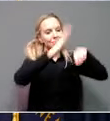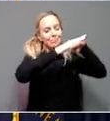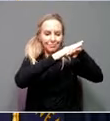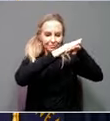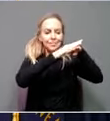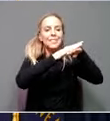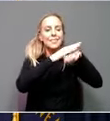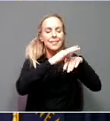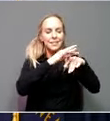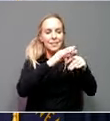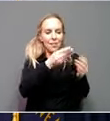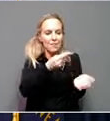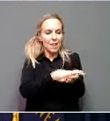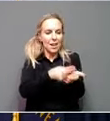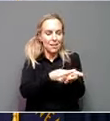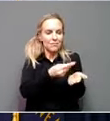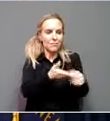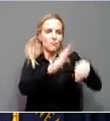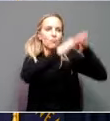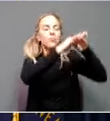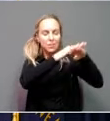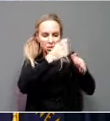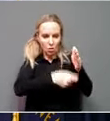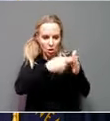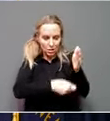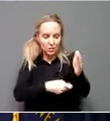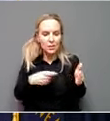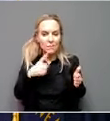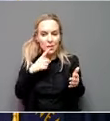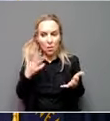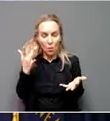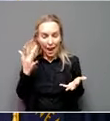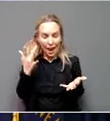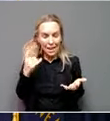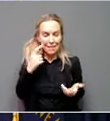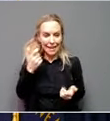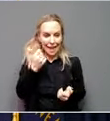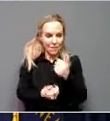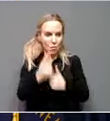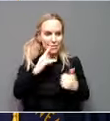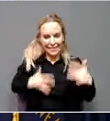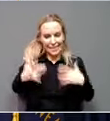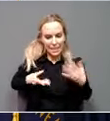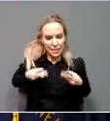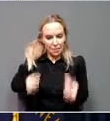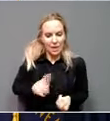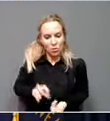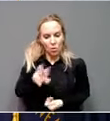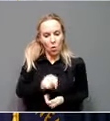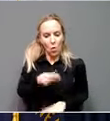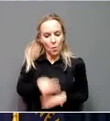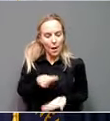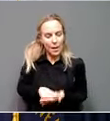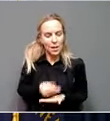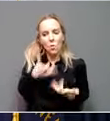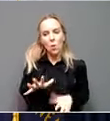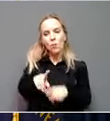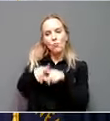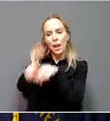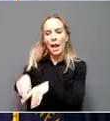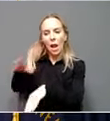economy, I think that it's everybody being excited to spend their own dollars and not reliant necessarily on